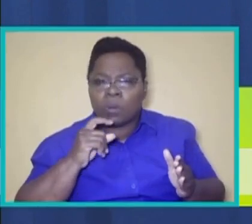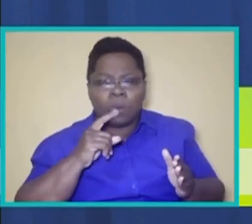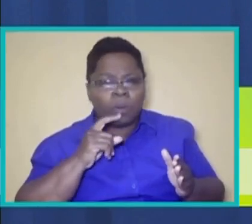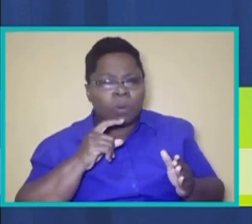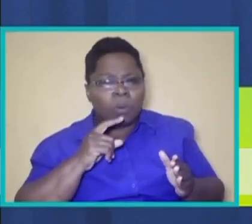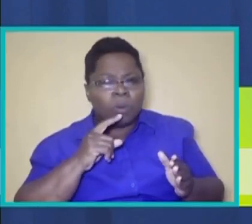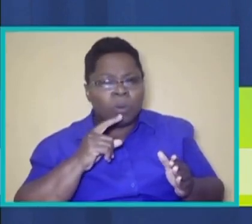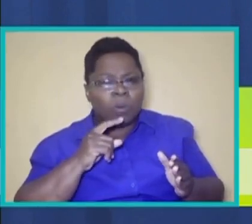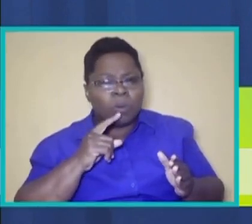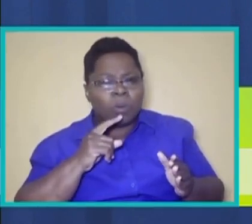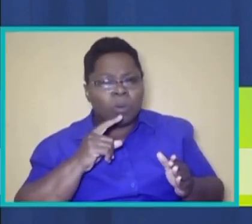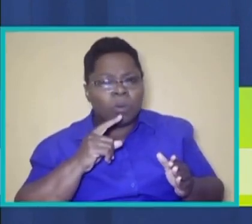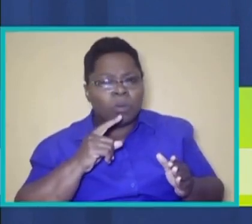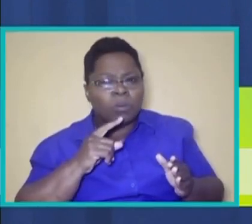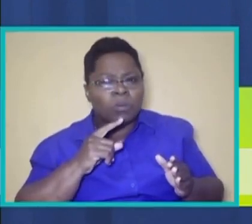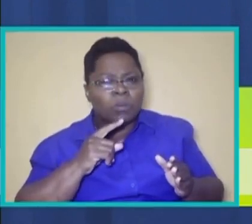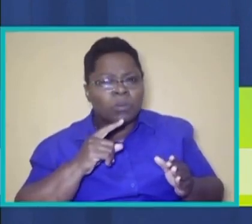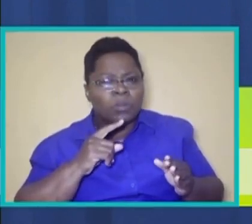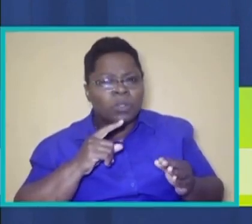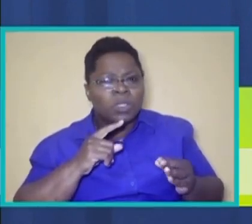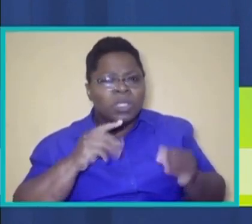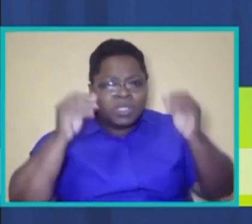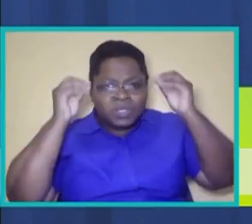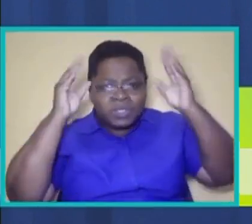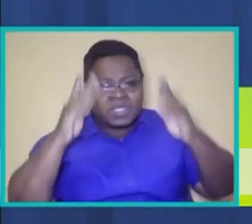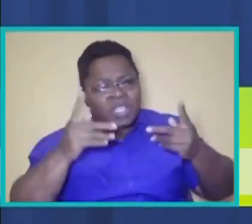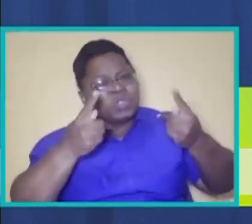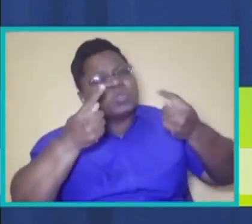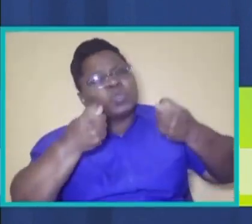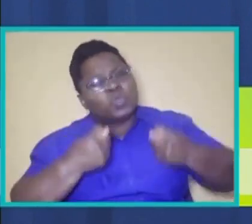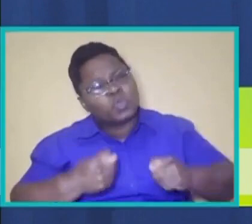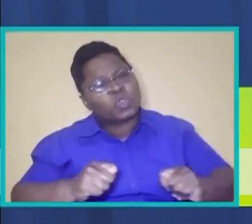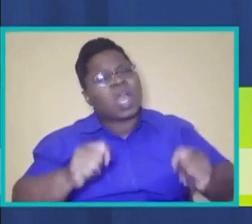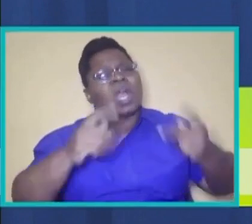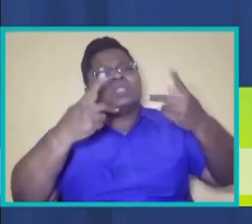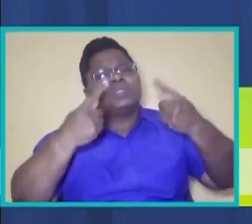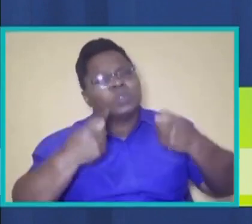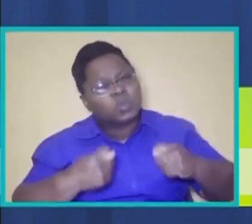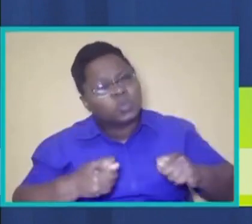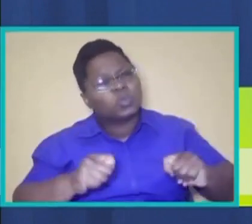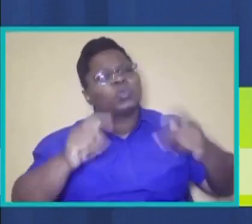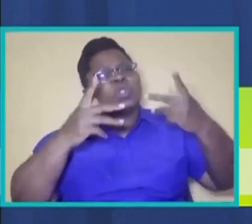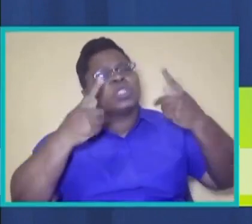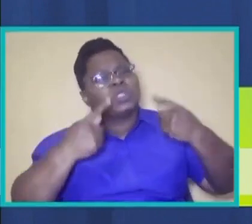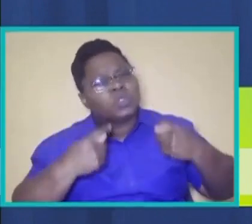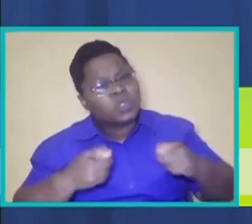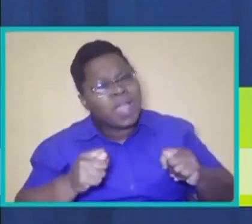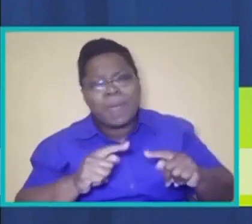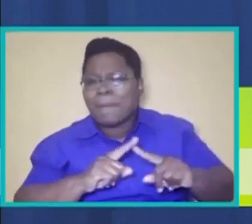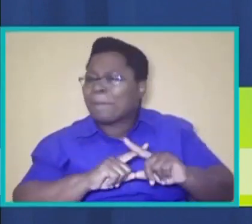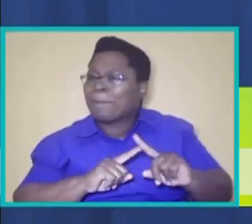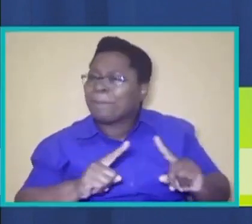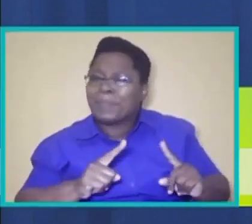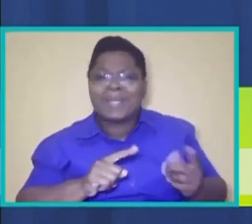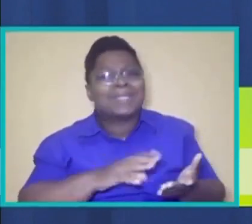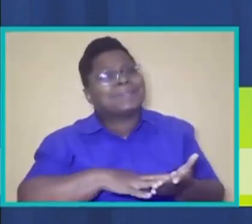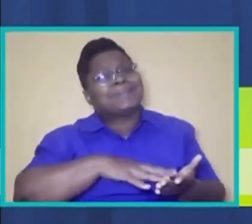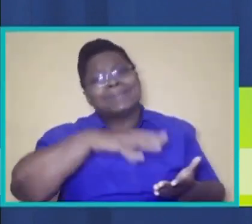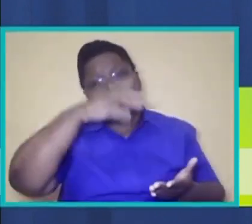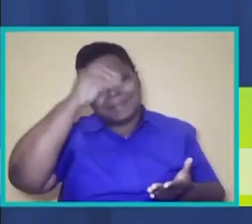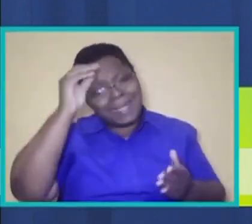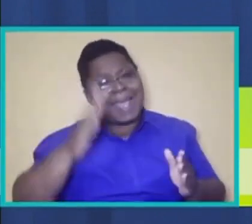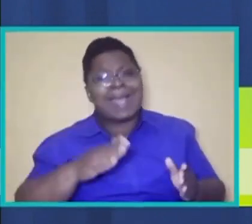connect. And the curriculum is supposed to look at